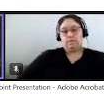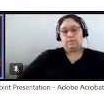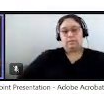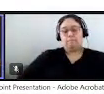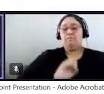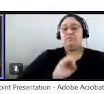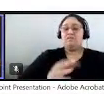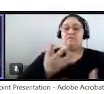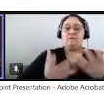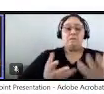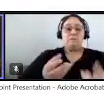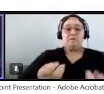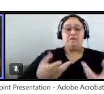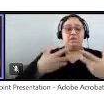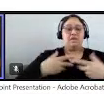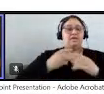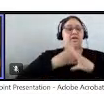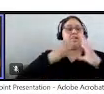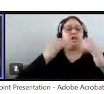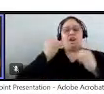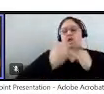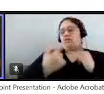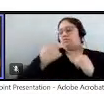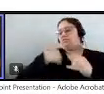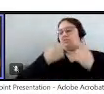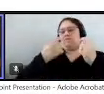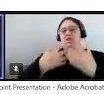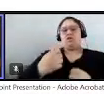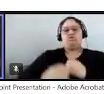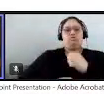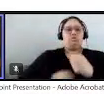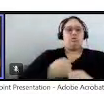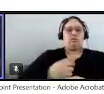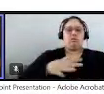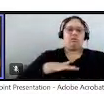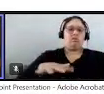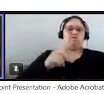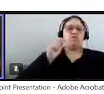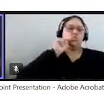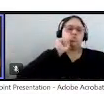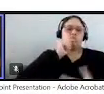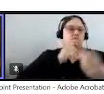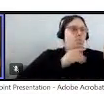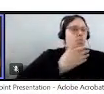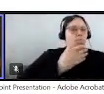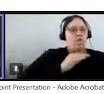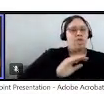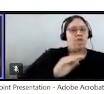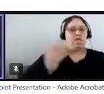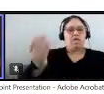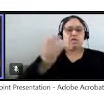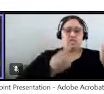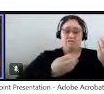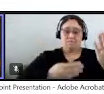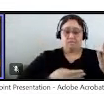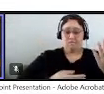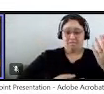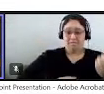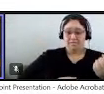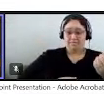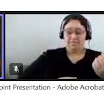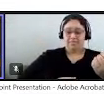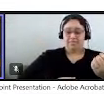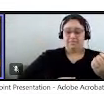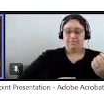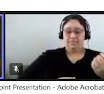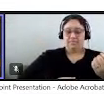If maybe we can get it from the last financial year, where were we on the first quarter? If maybe you have that information at